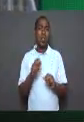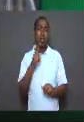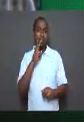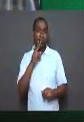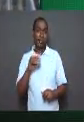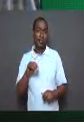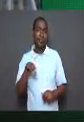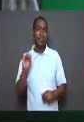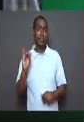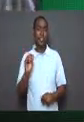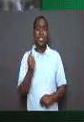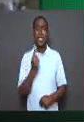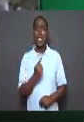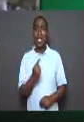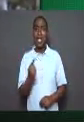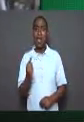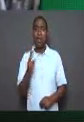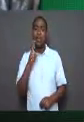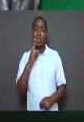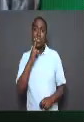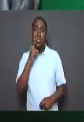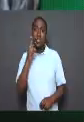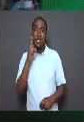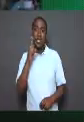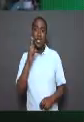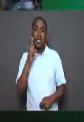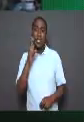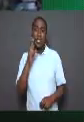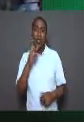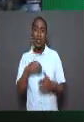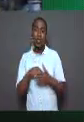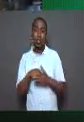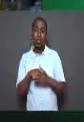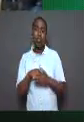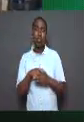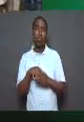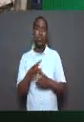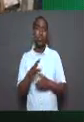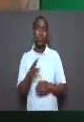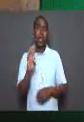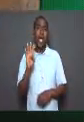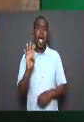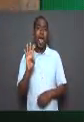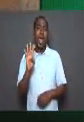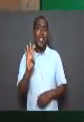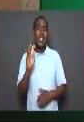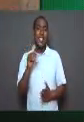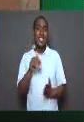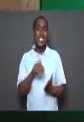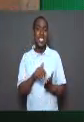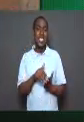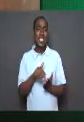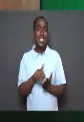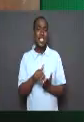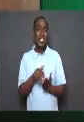Every cigarette that is smoked releases approximately 4,000